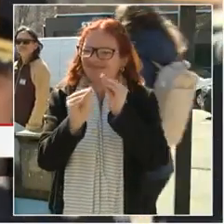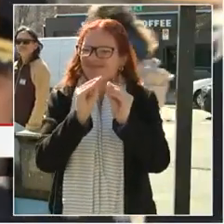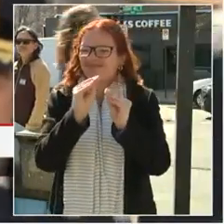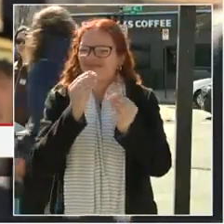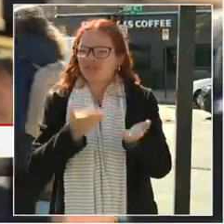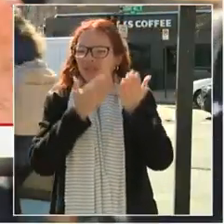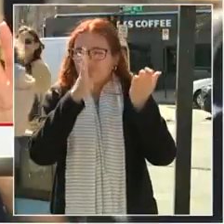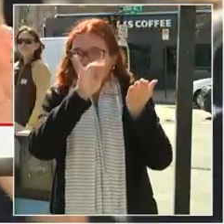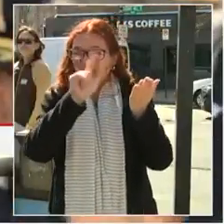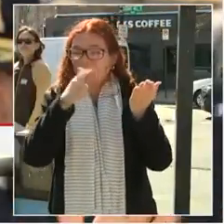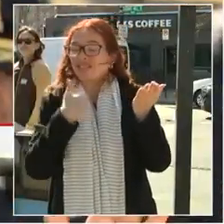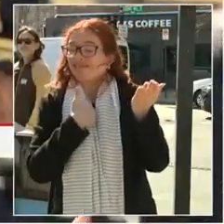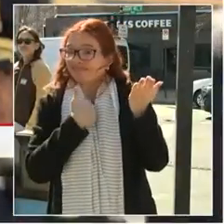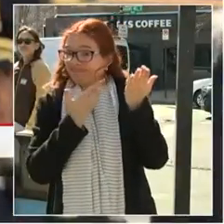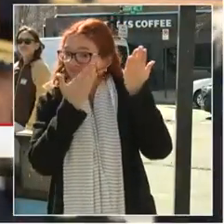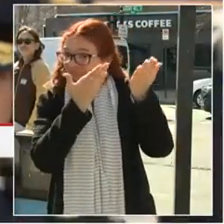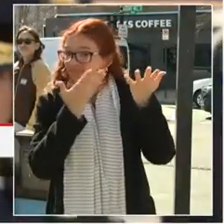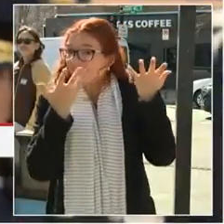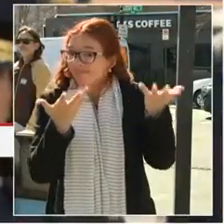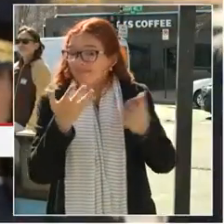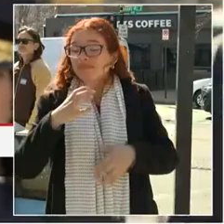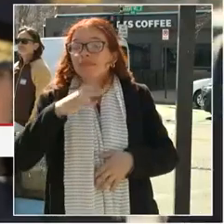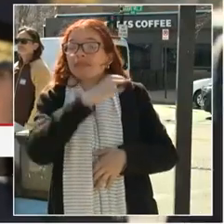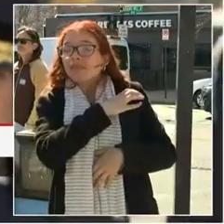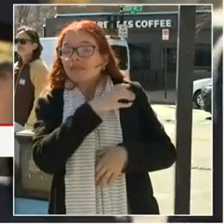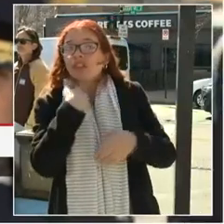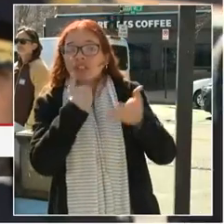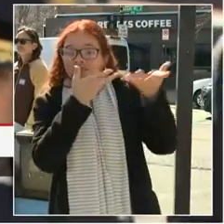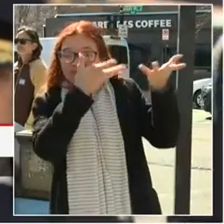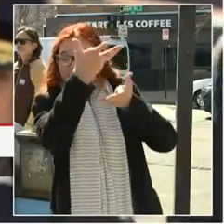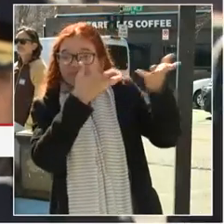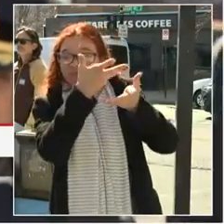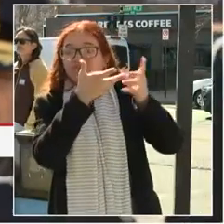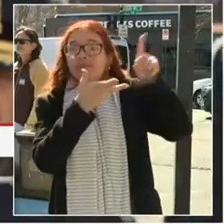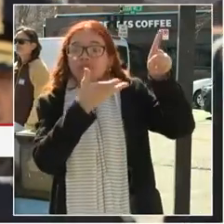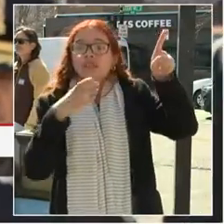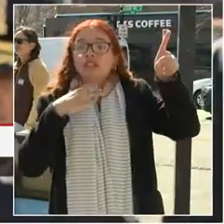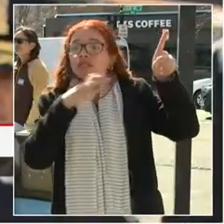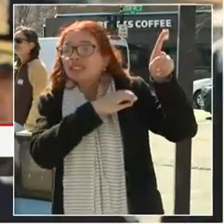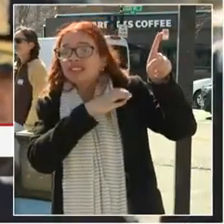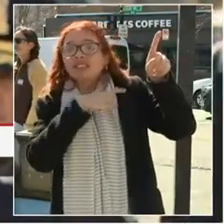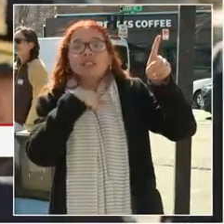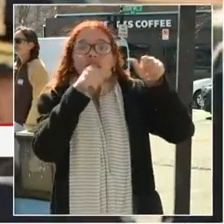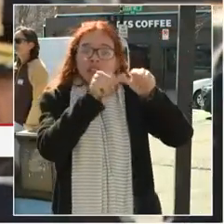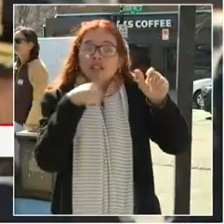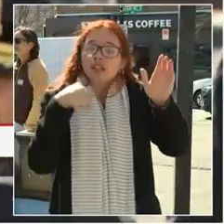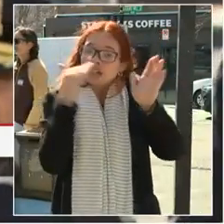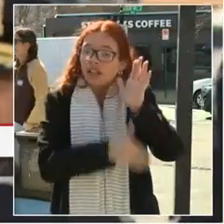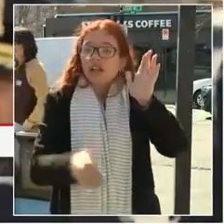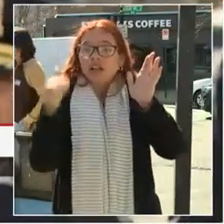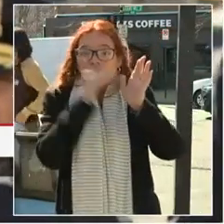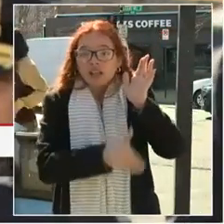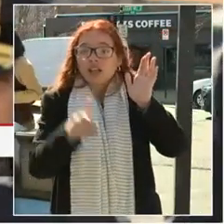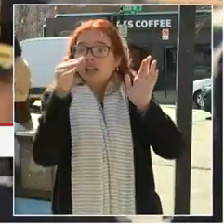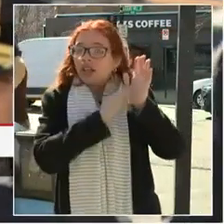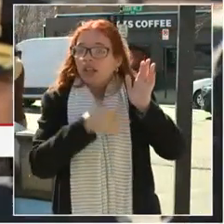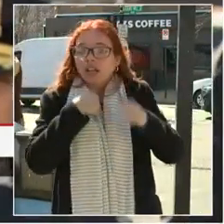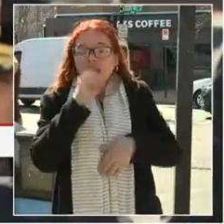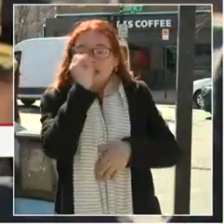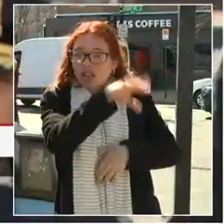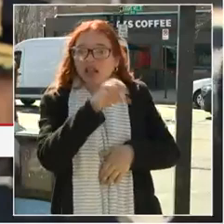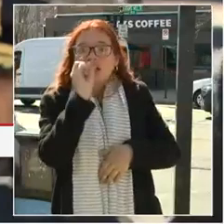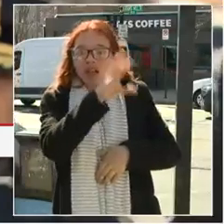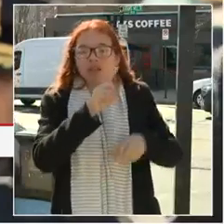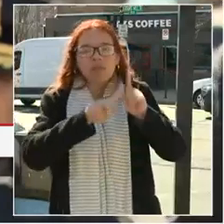the council. I spoke to the council ad nauseum about my objections. Now, I've been mayor for